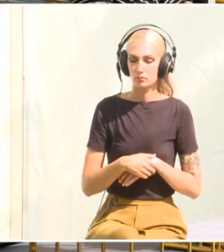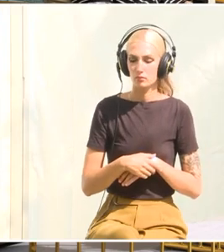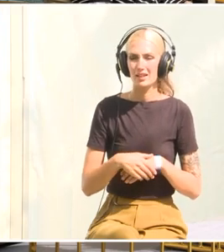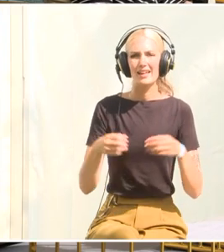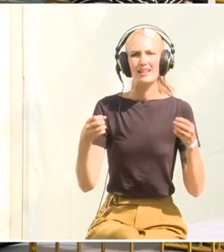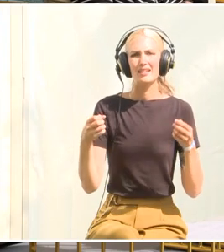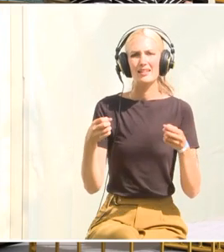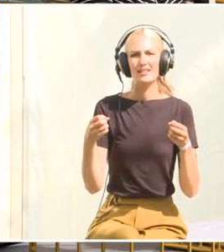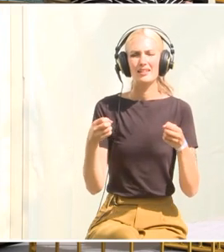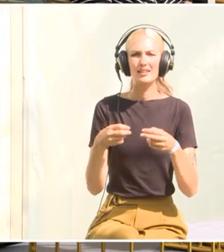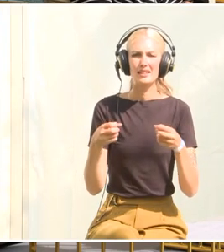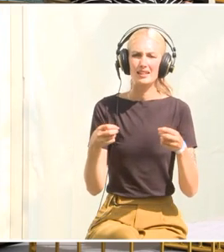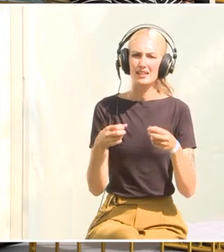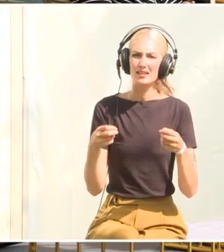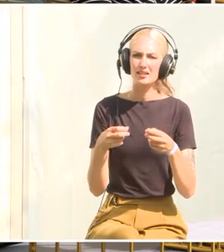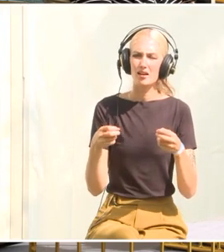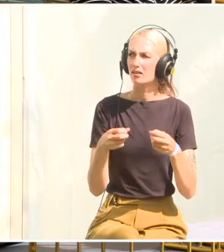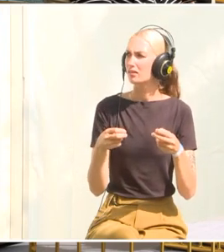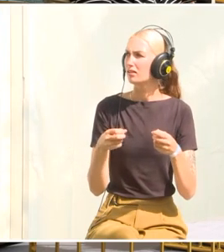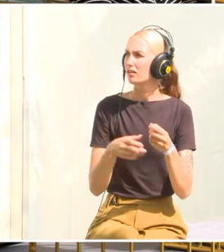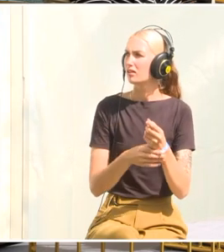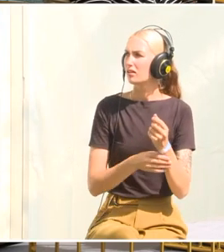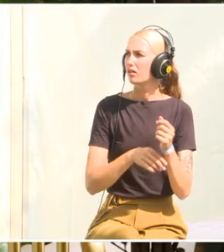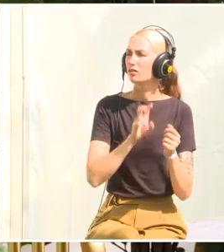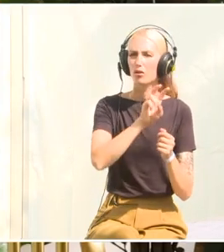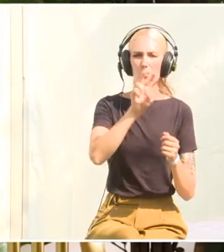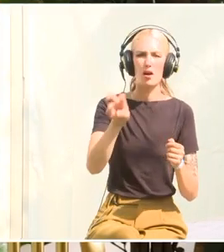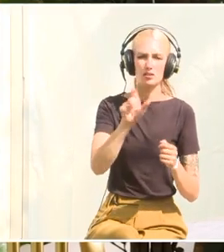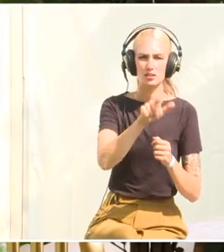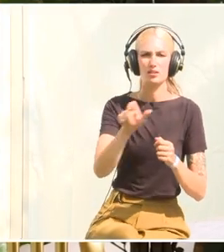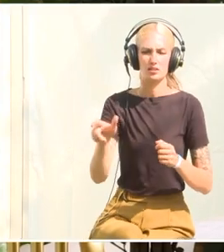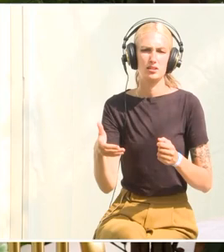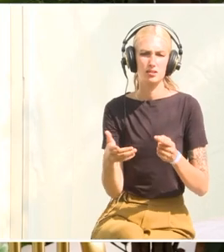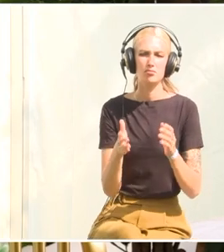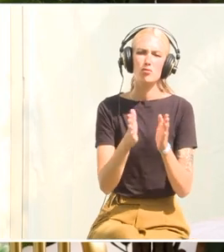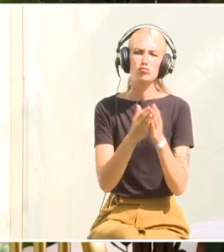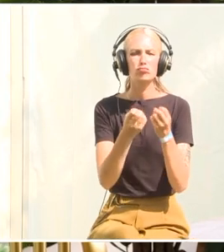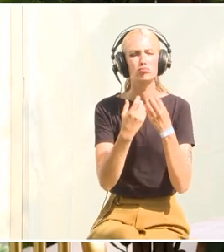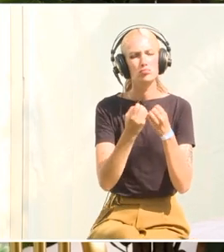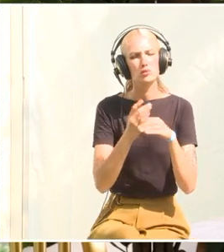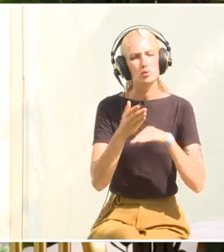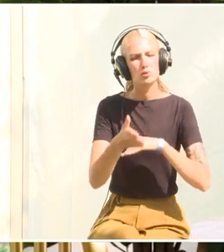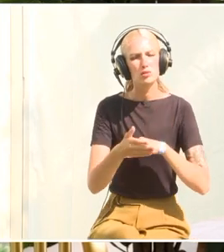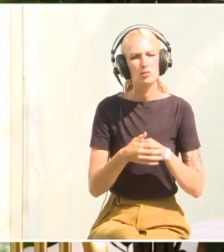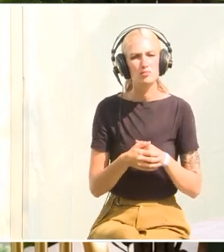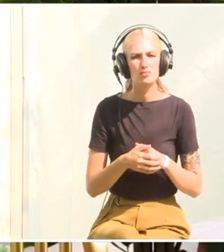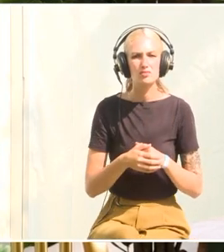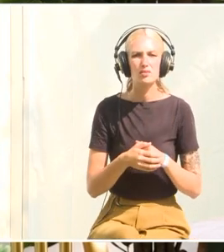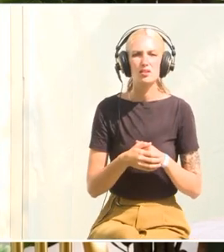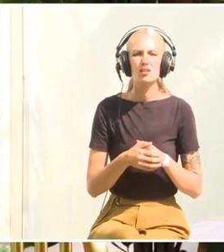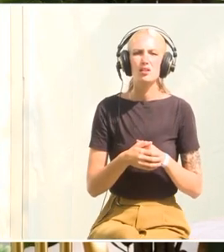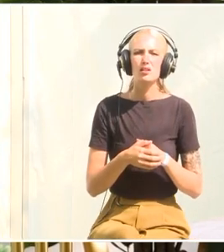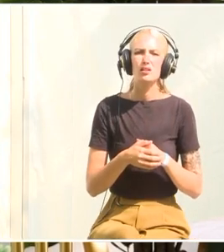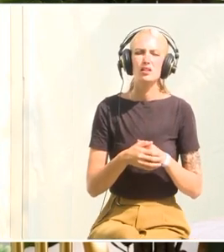digital nomads. So could you maybe elaborate a bit more that who do we consider when we talk about digital nomads,